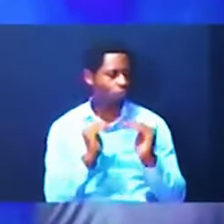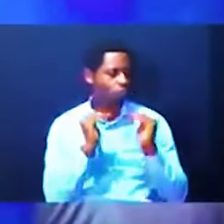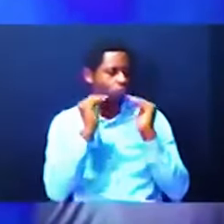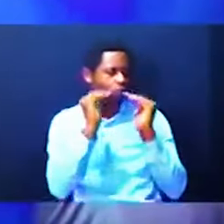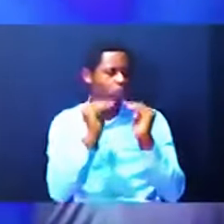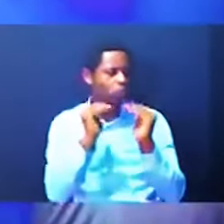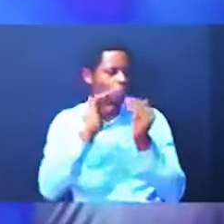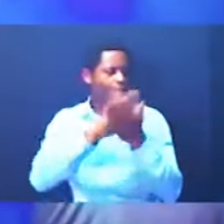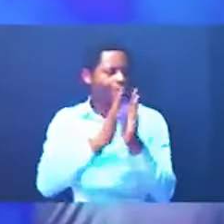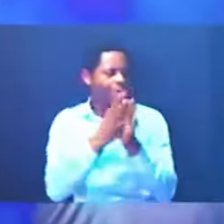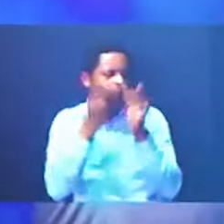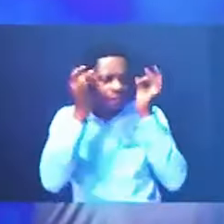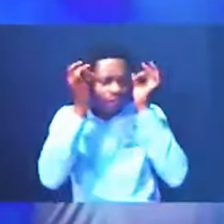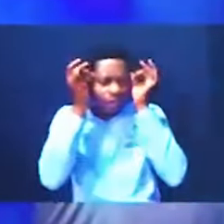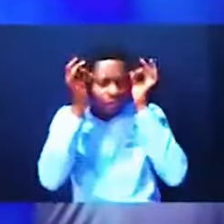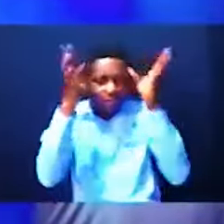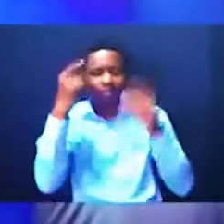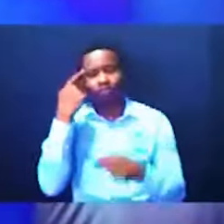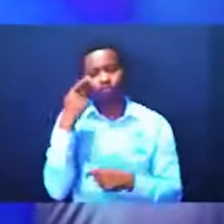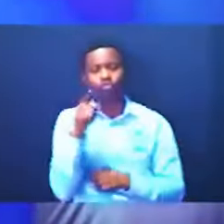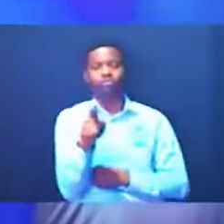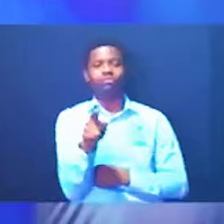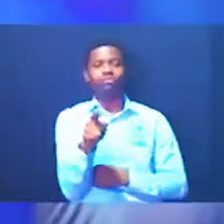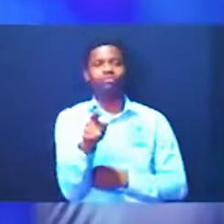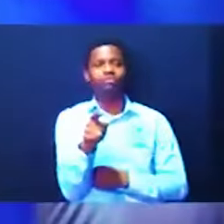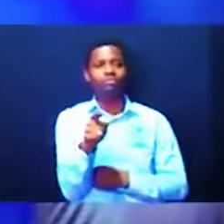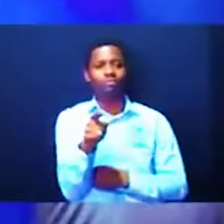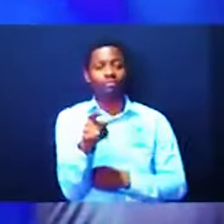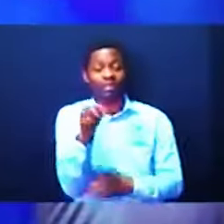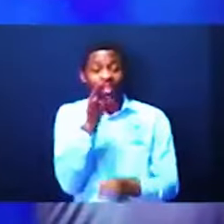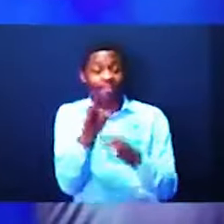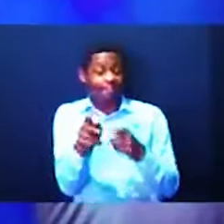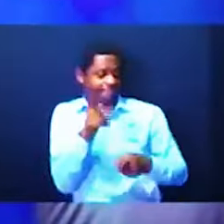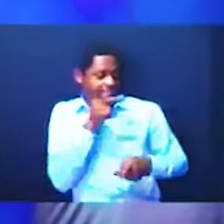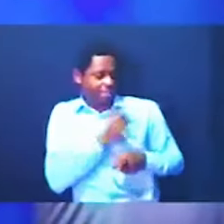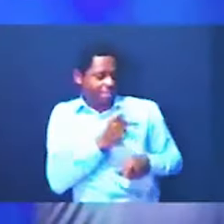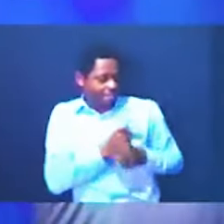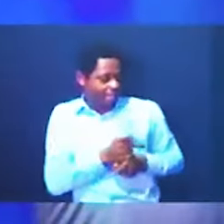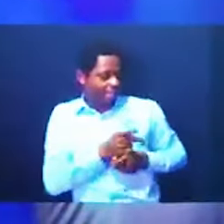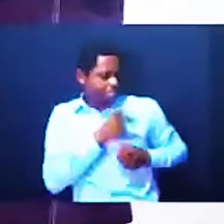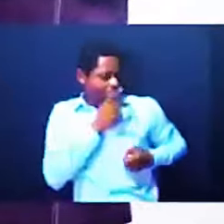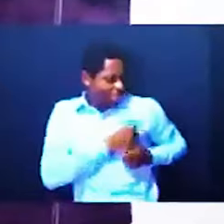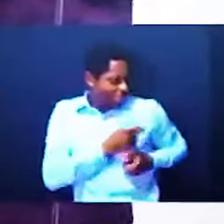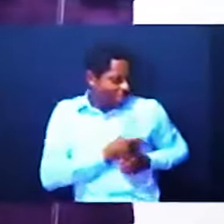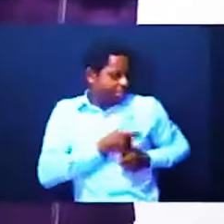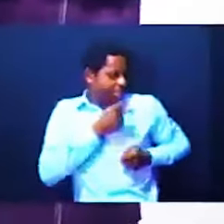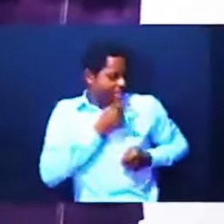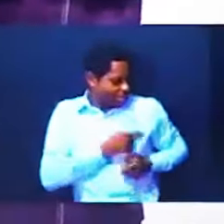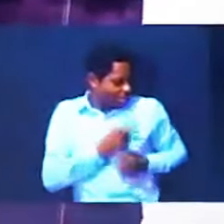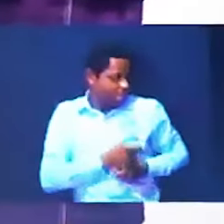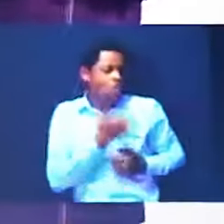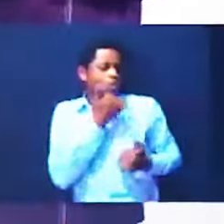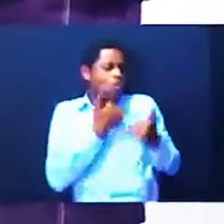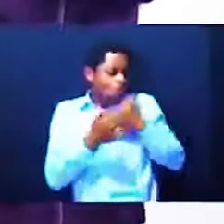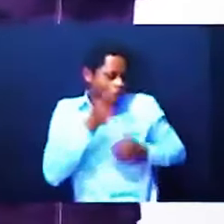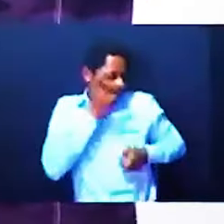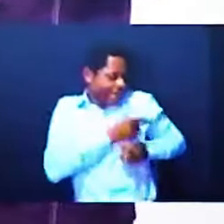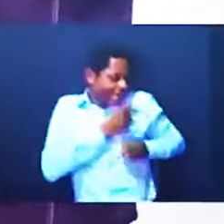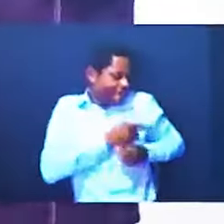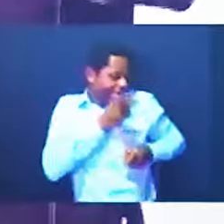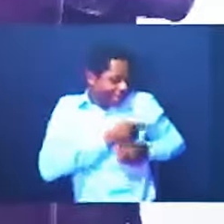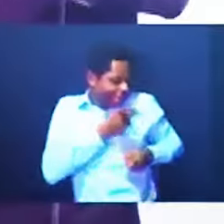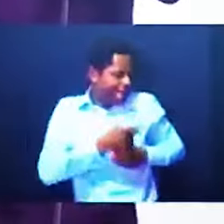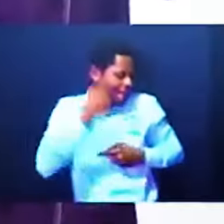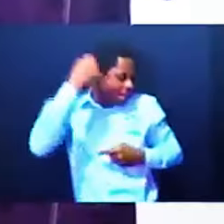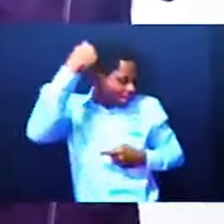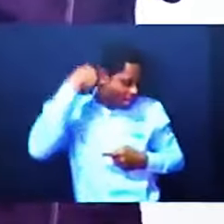huye pa. To nursing the grudge of the feeling of displeasure. Se unye isa adie we no nache se yaudie anadie nyaudie